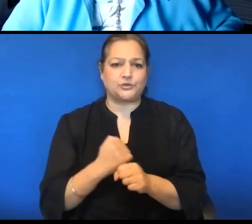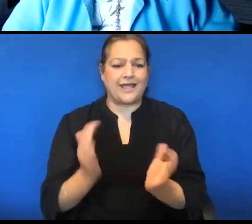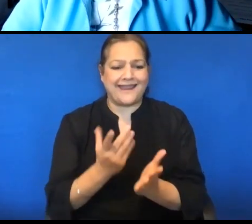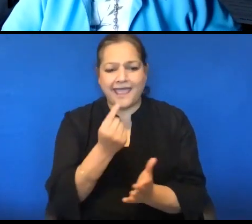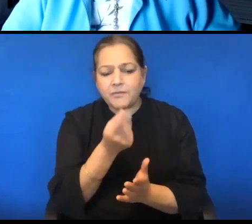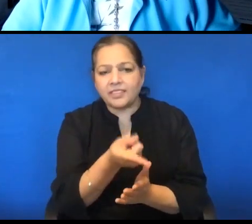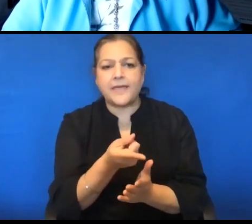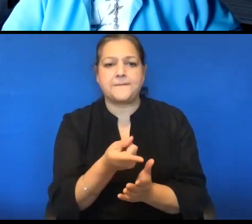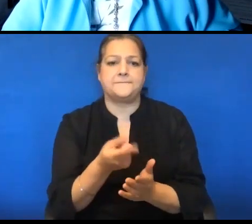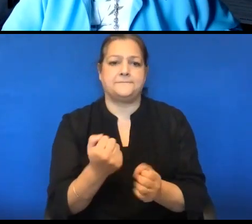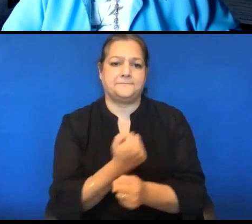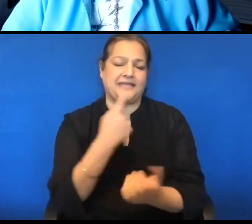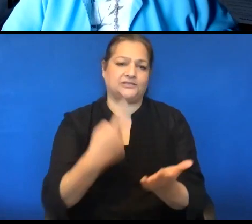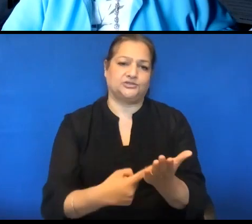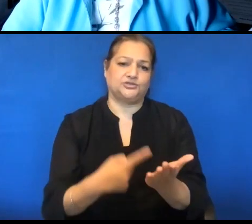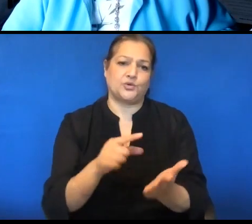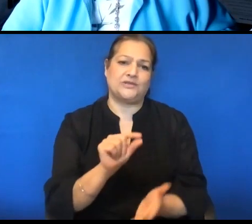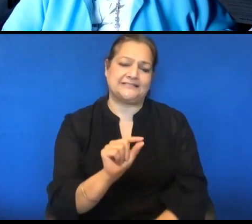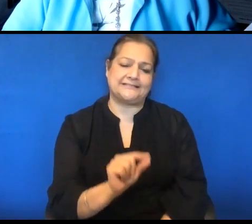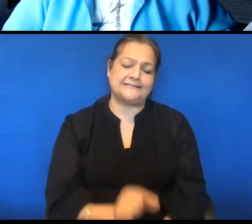So